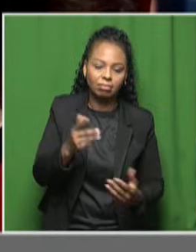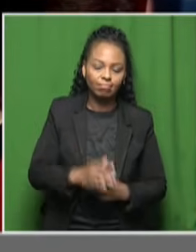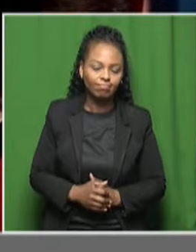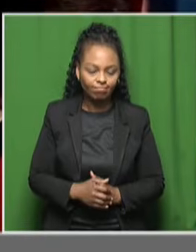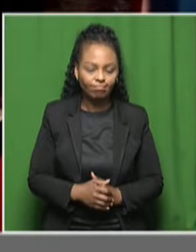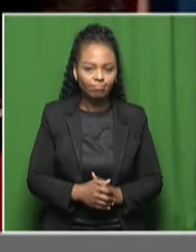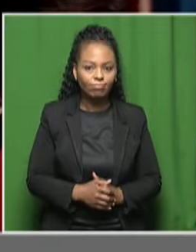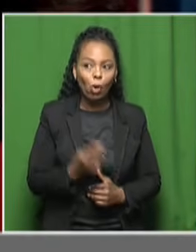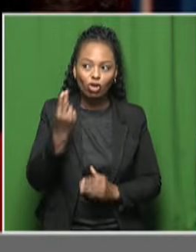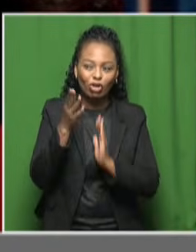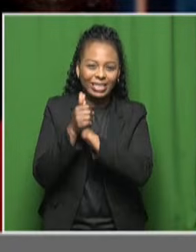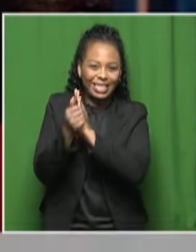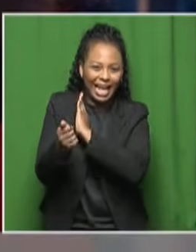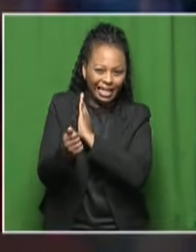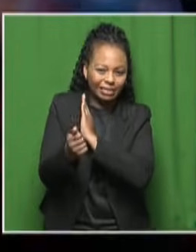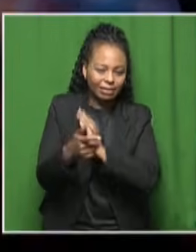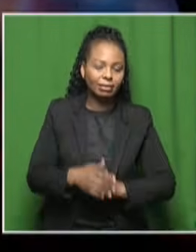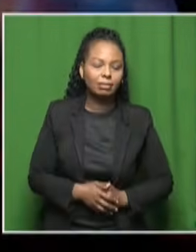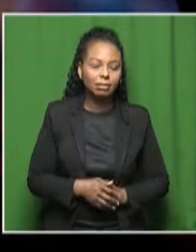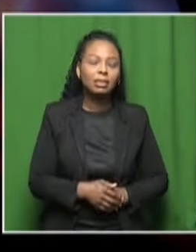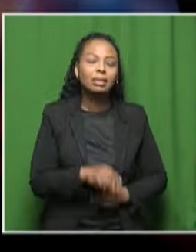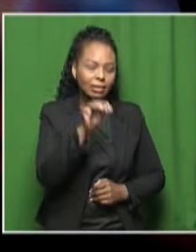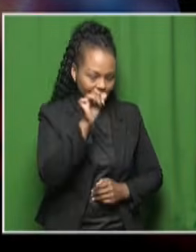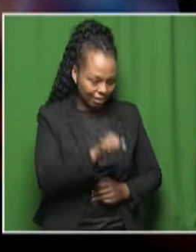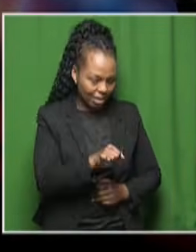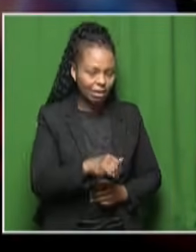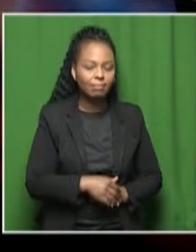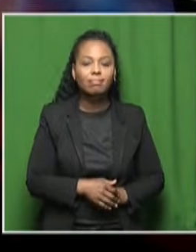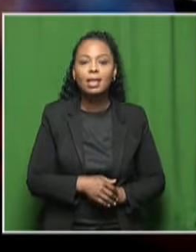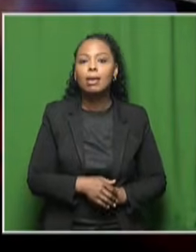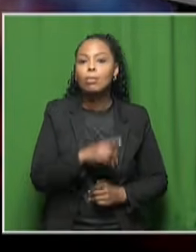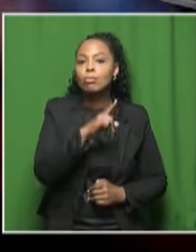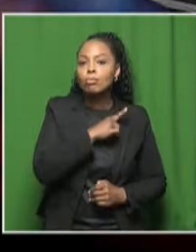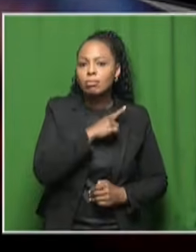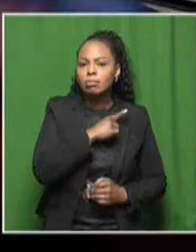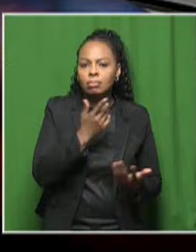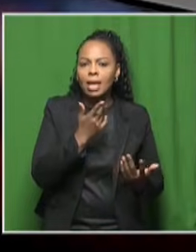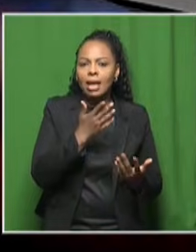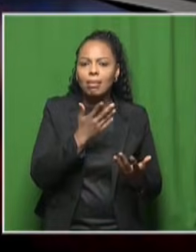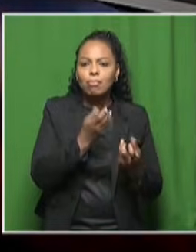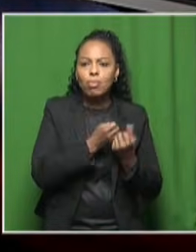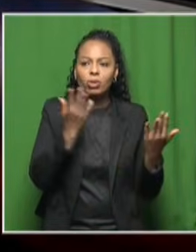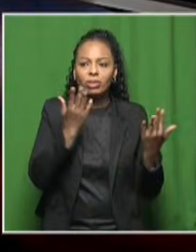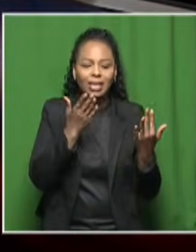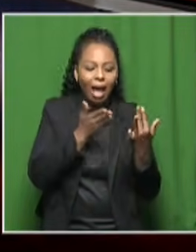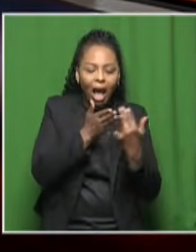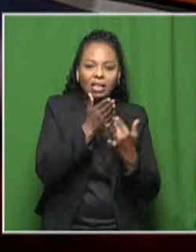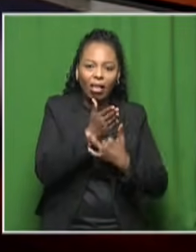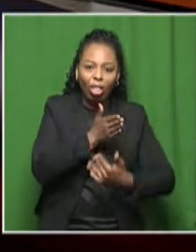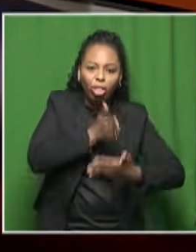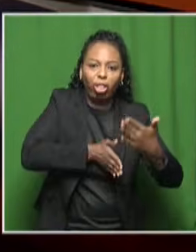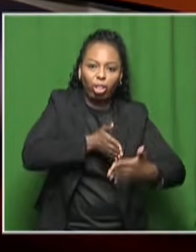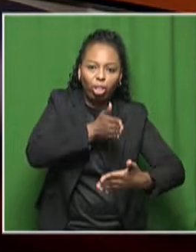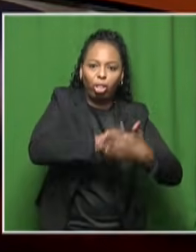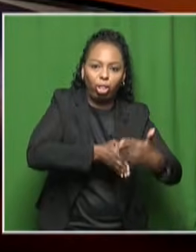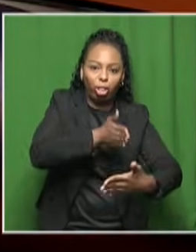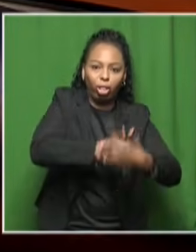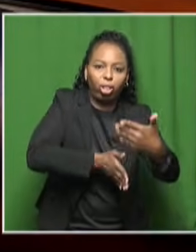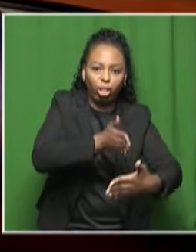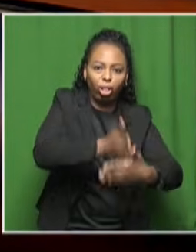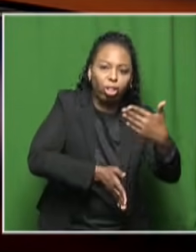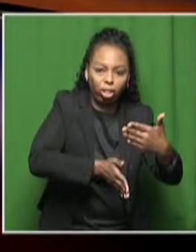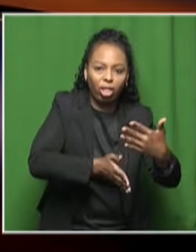skills. And I suppose therein lies part of the problem, because once again, that lack of access just perpetuates already